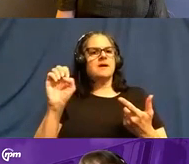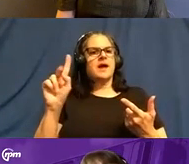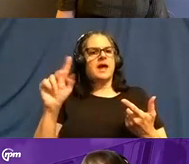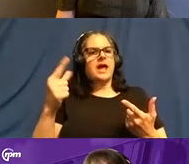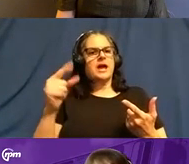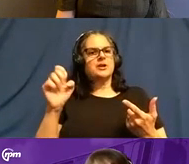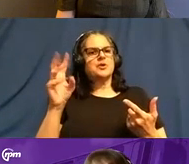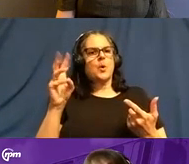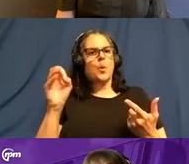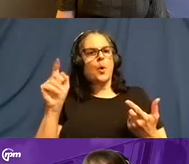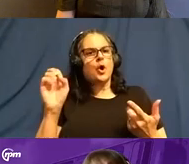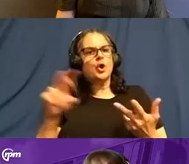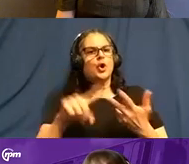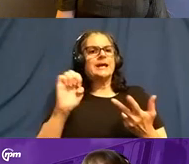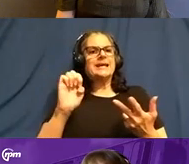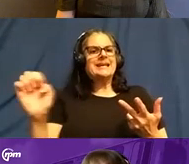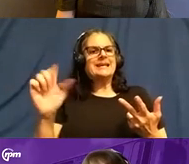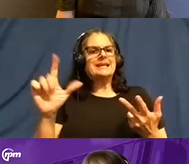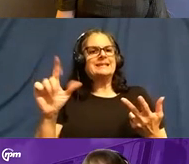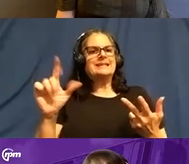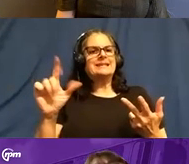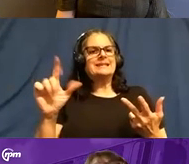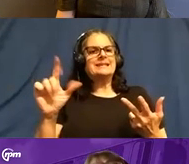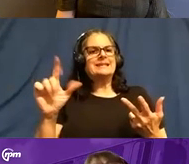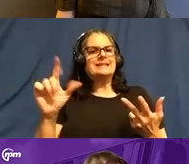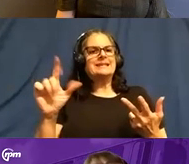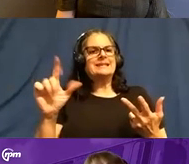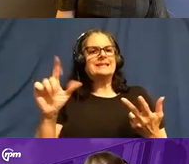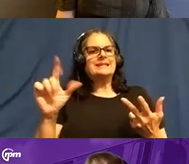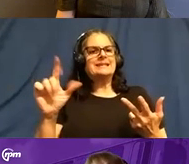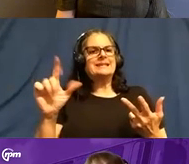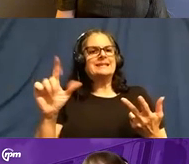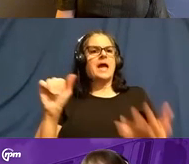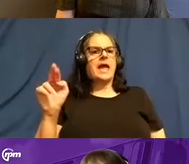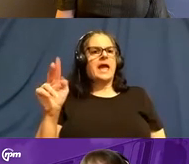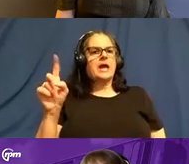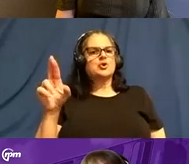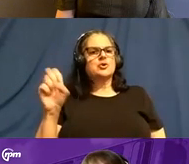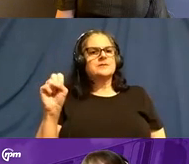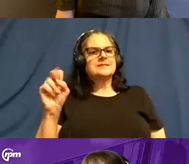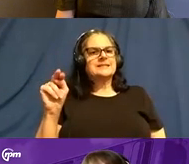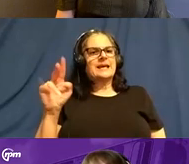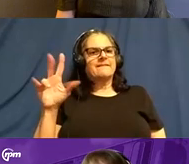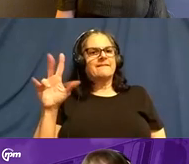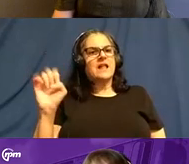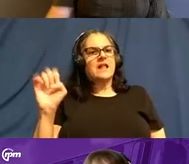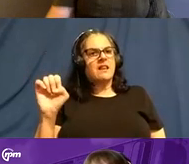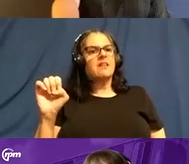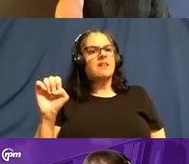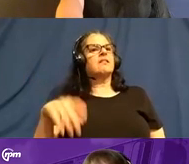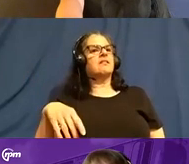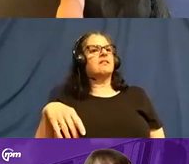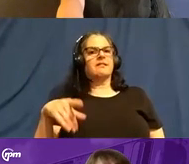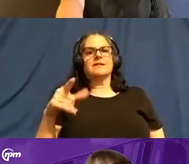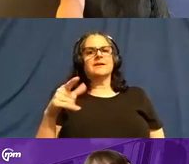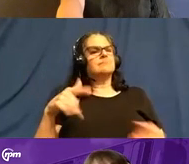on Andersonville as well. Again, one of the greatest things about our city is the local businesses and the local neighborhoods, and so that's